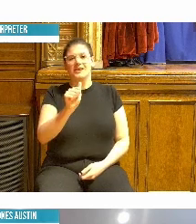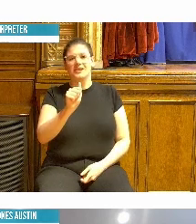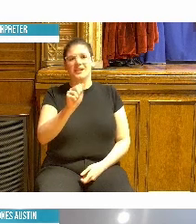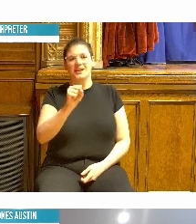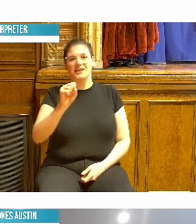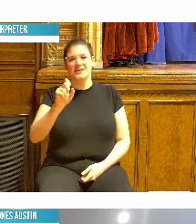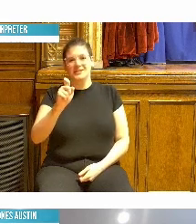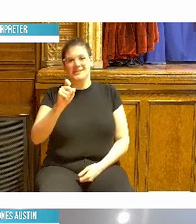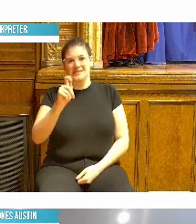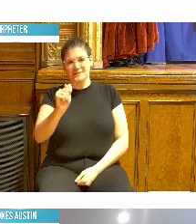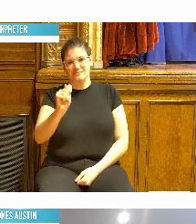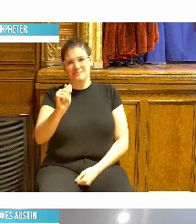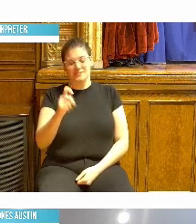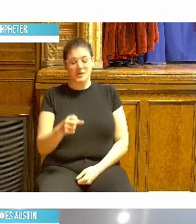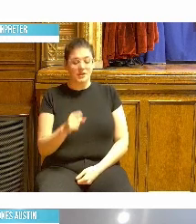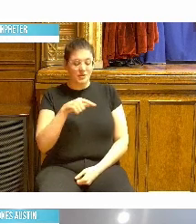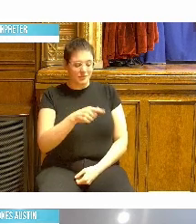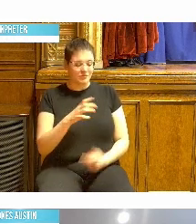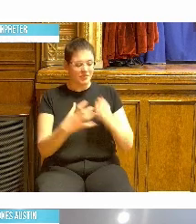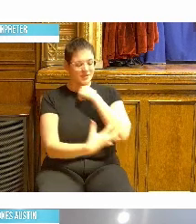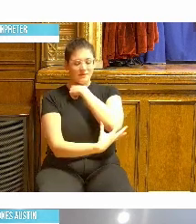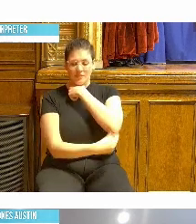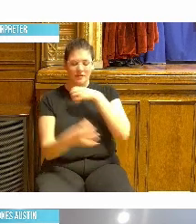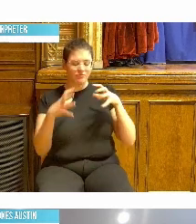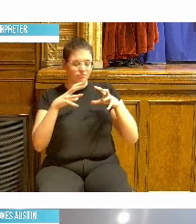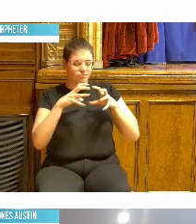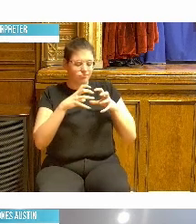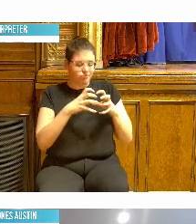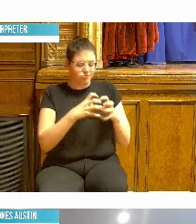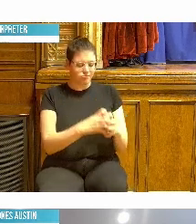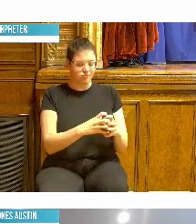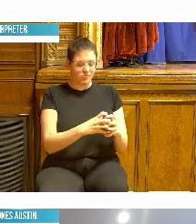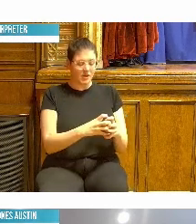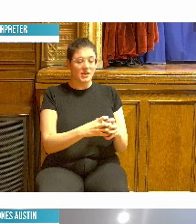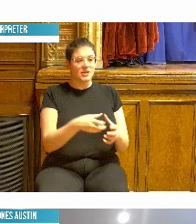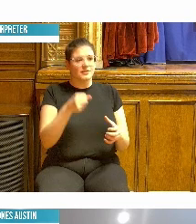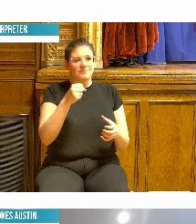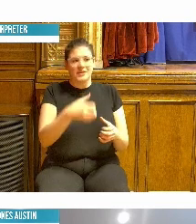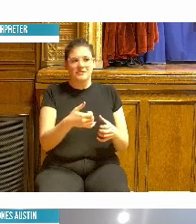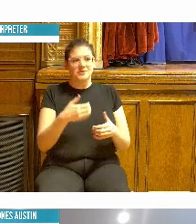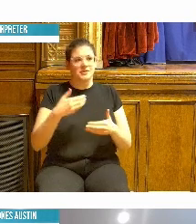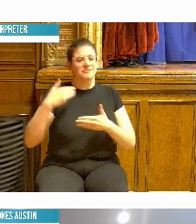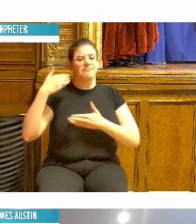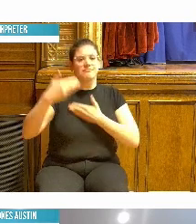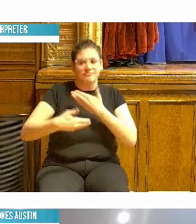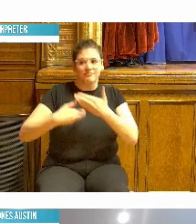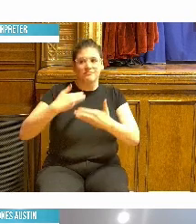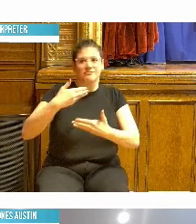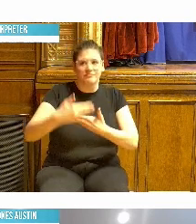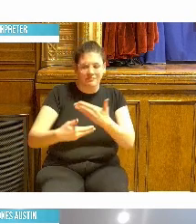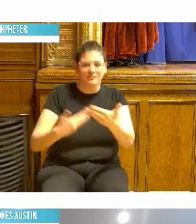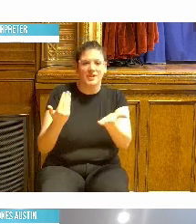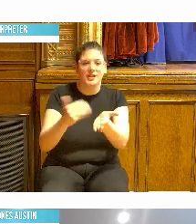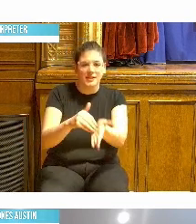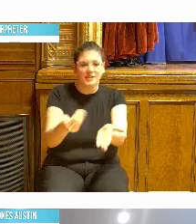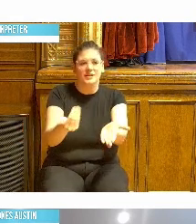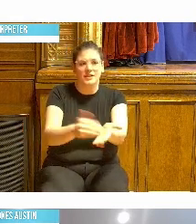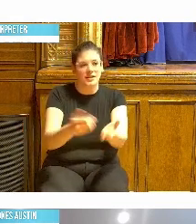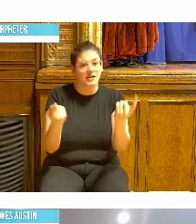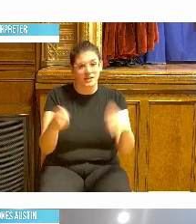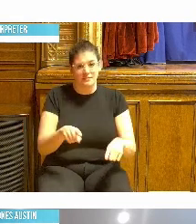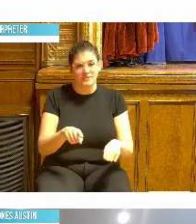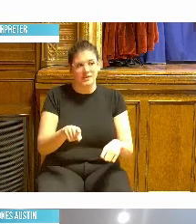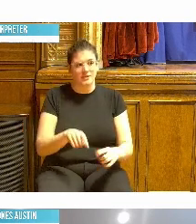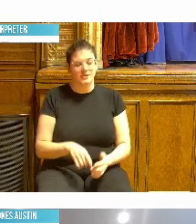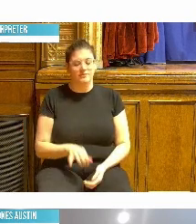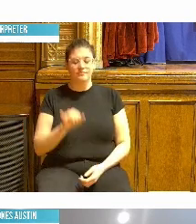and the concentration of poverty that just keeps playing itself out over and over again. At Ibero,